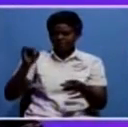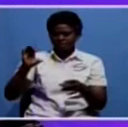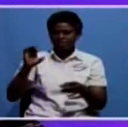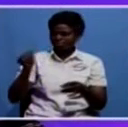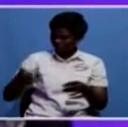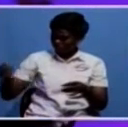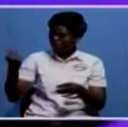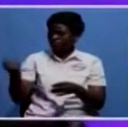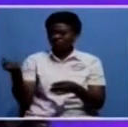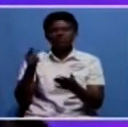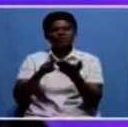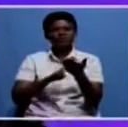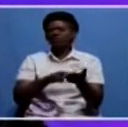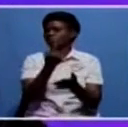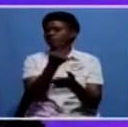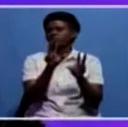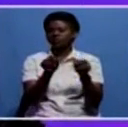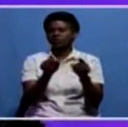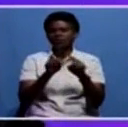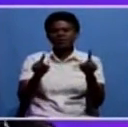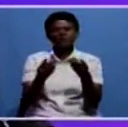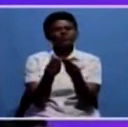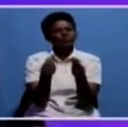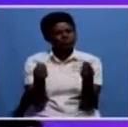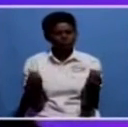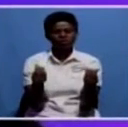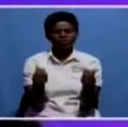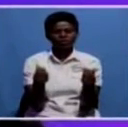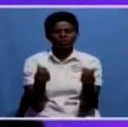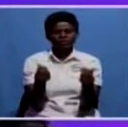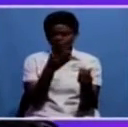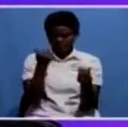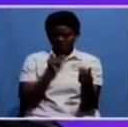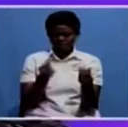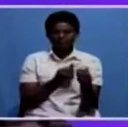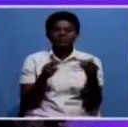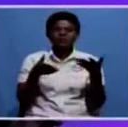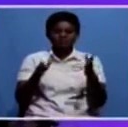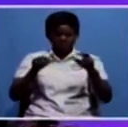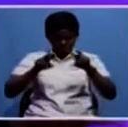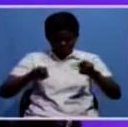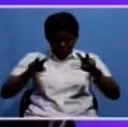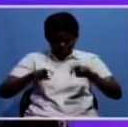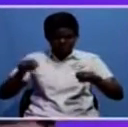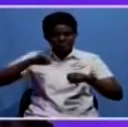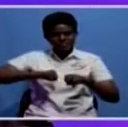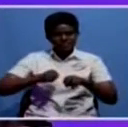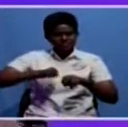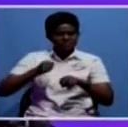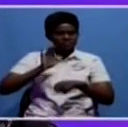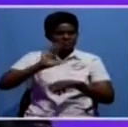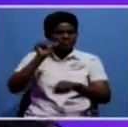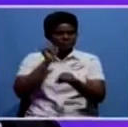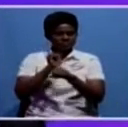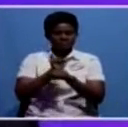ones. But we are being detracted by only a few, and yet we should allow the investigative wings to do their work